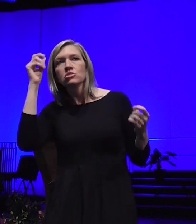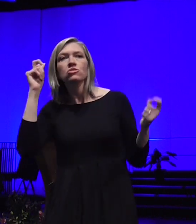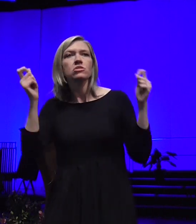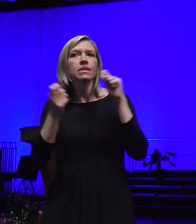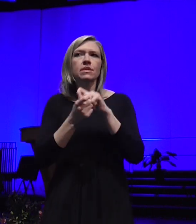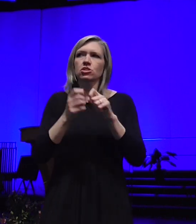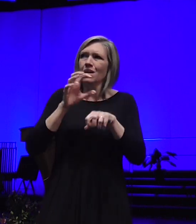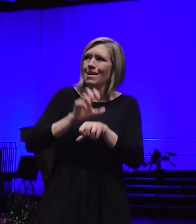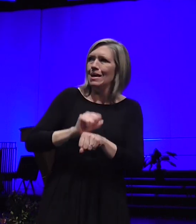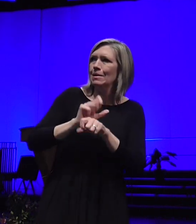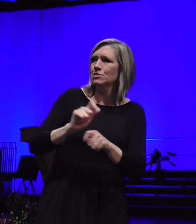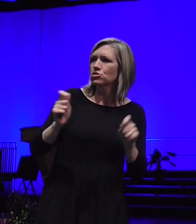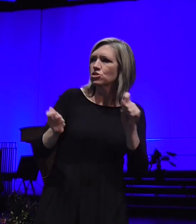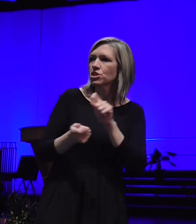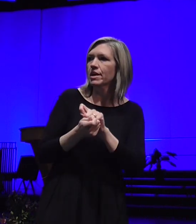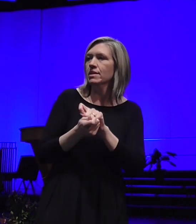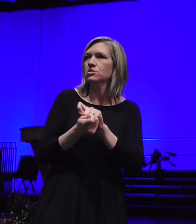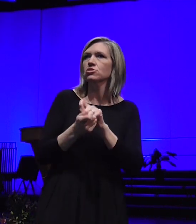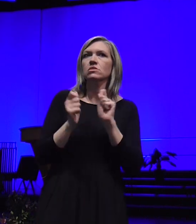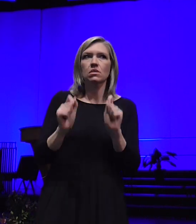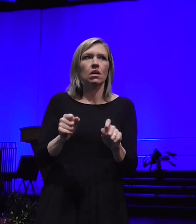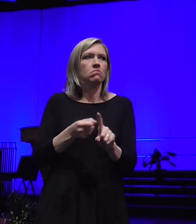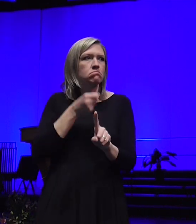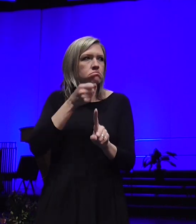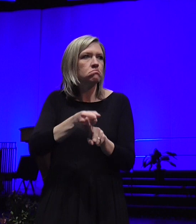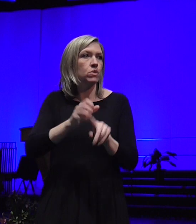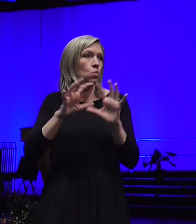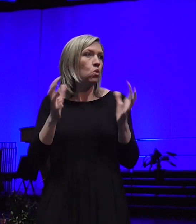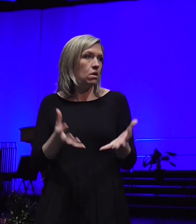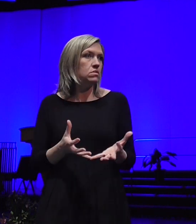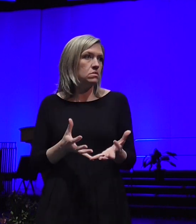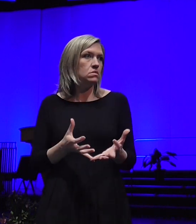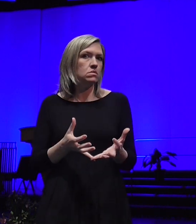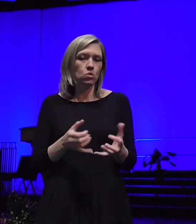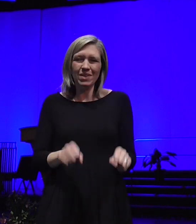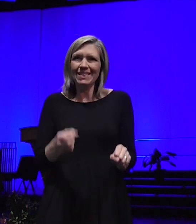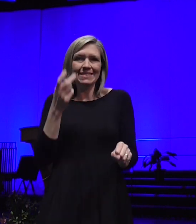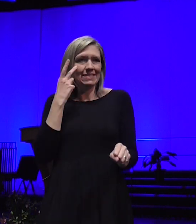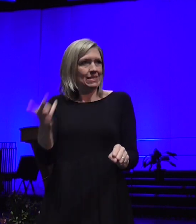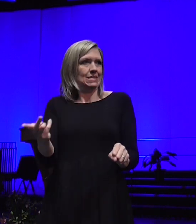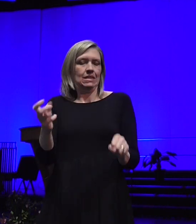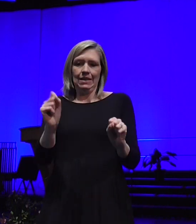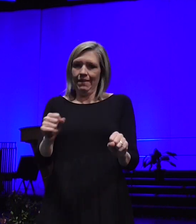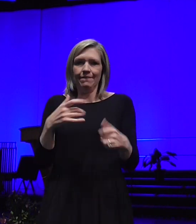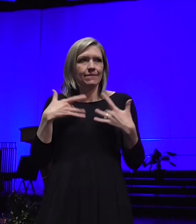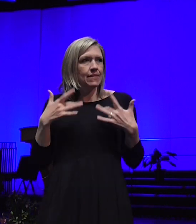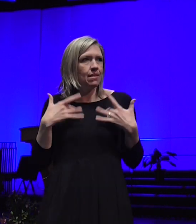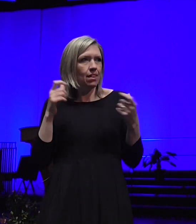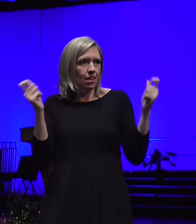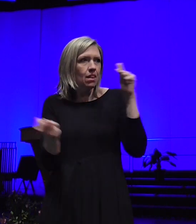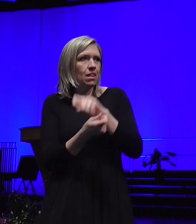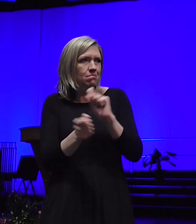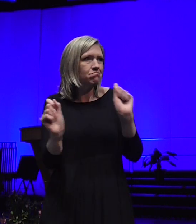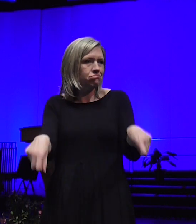change, the whole world is going to change. We can see it now. We can feel it.